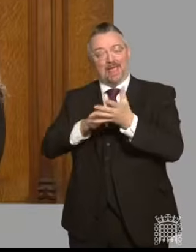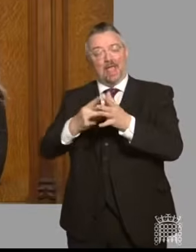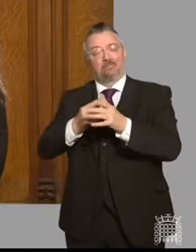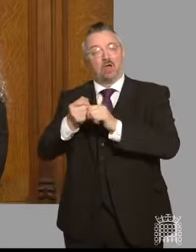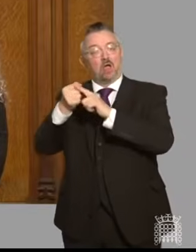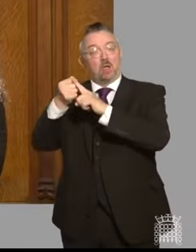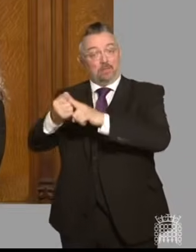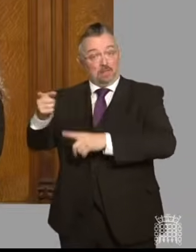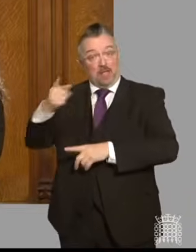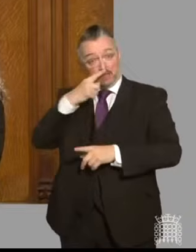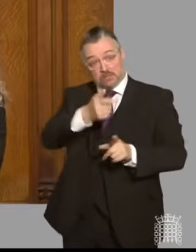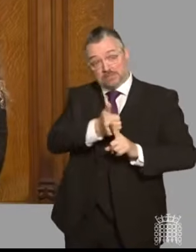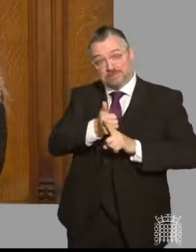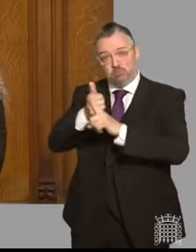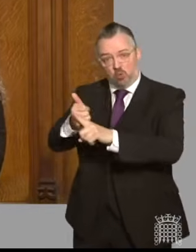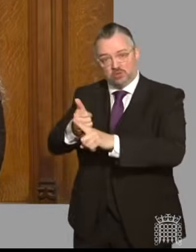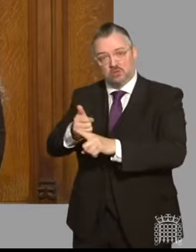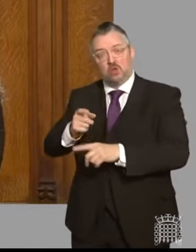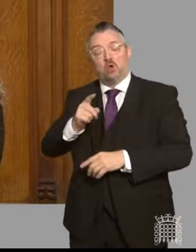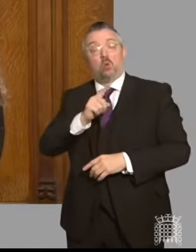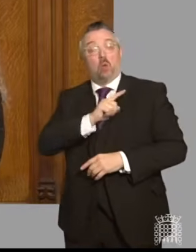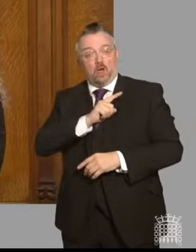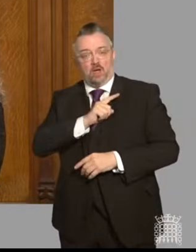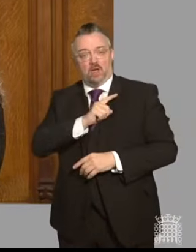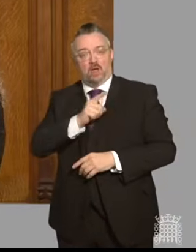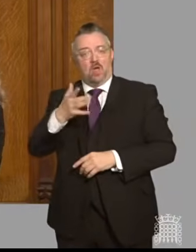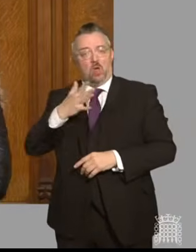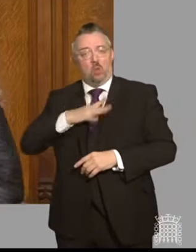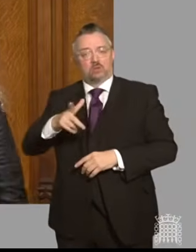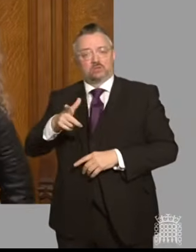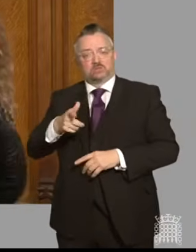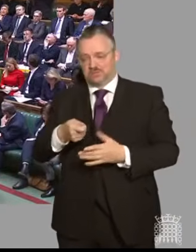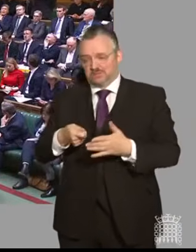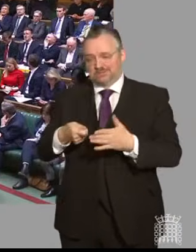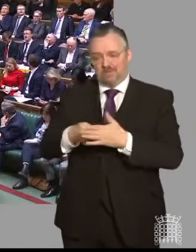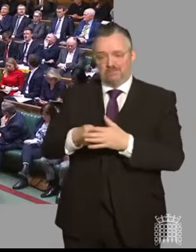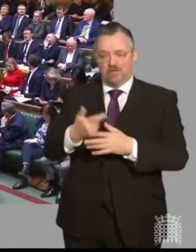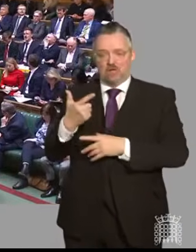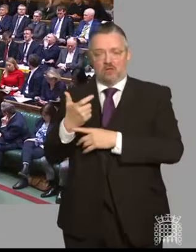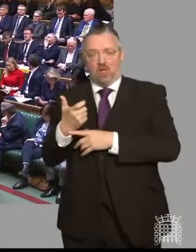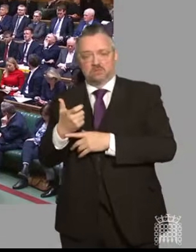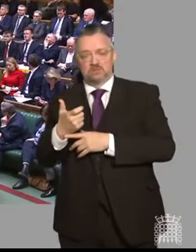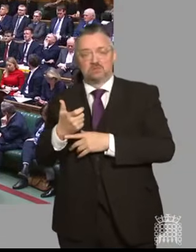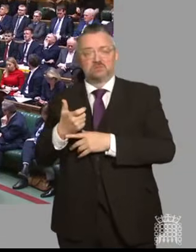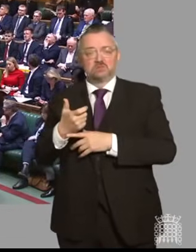end the scourge of gun crime, knife crime, on our streets?